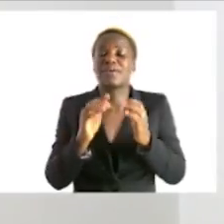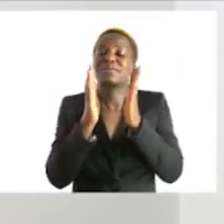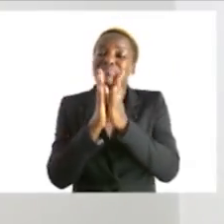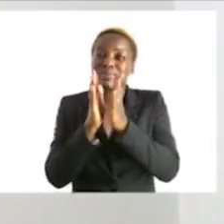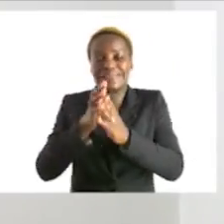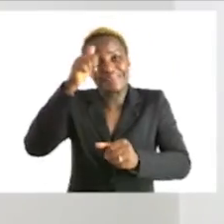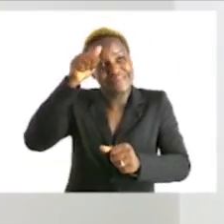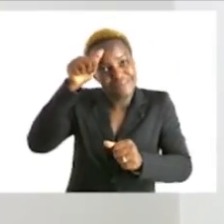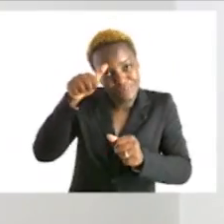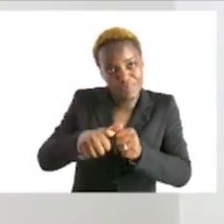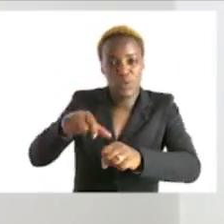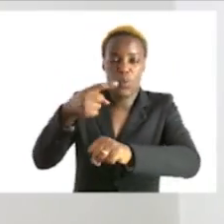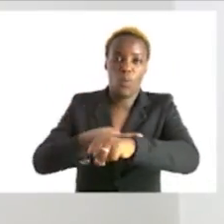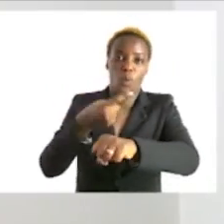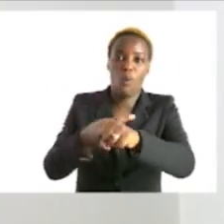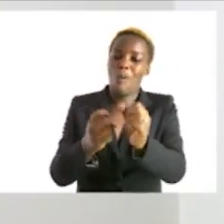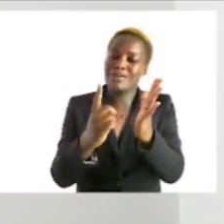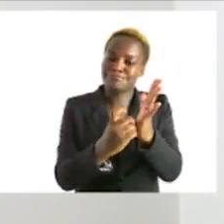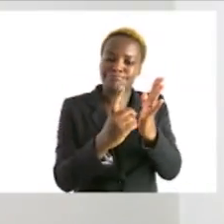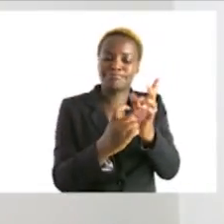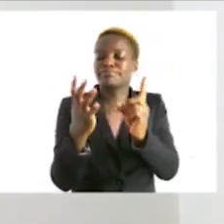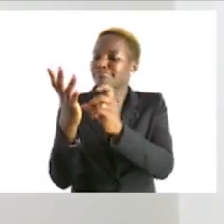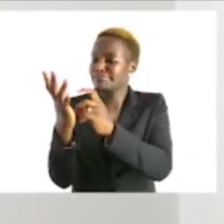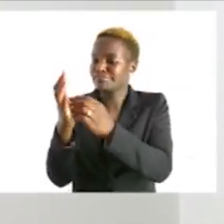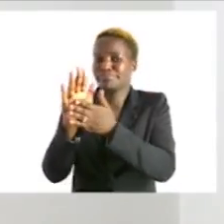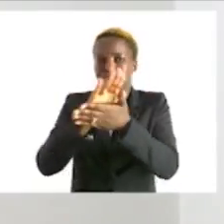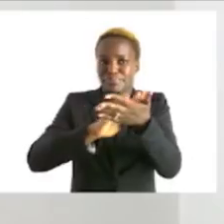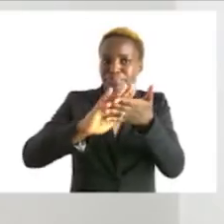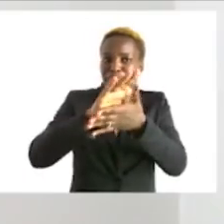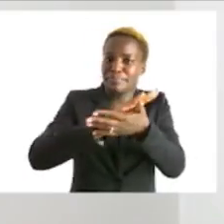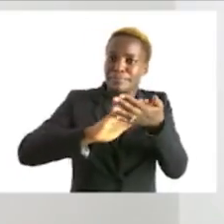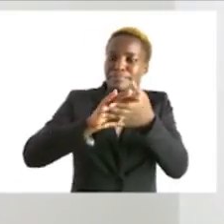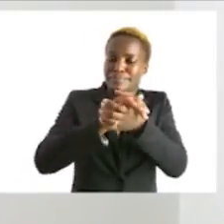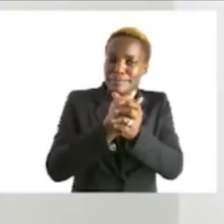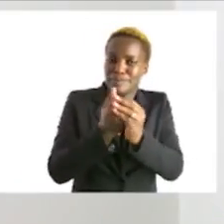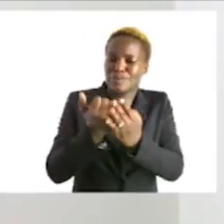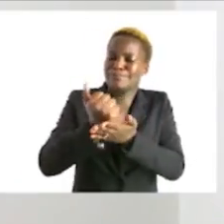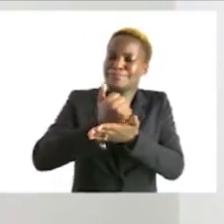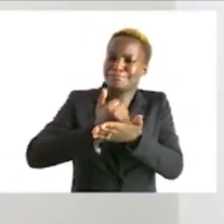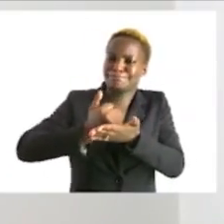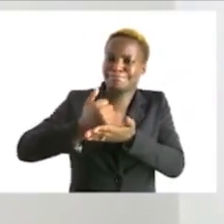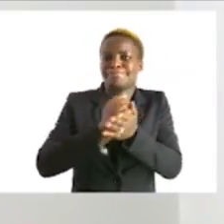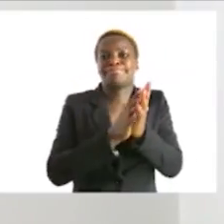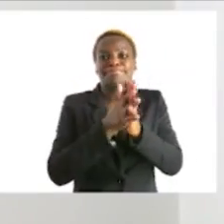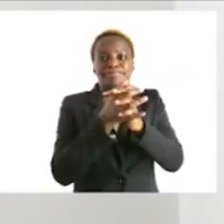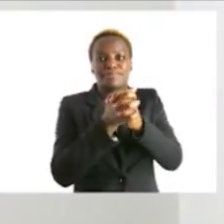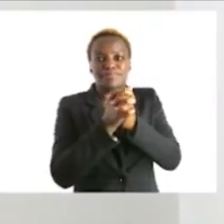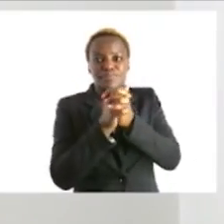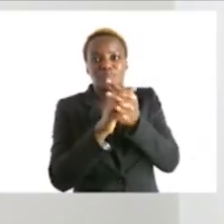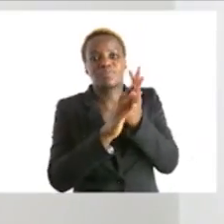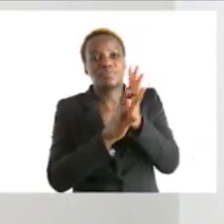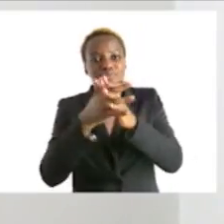to always sanitize your hands thoroughly through oddly between your